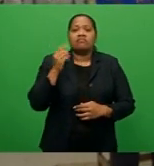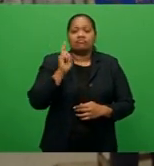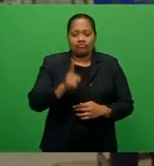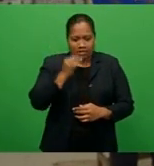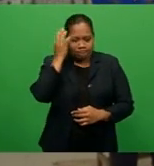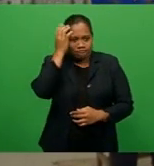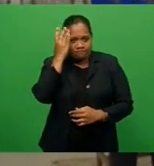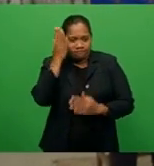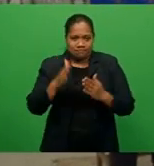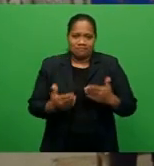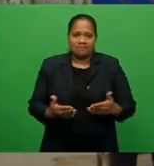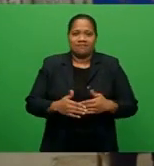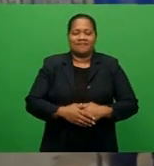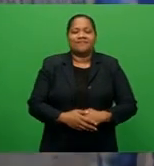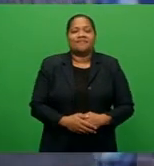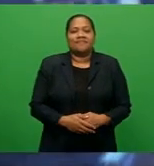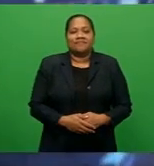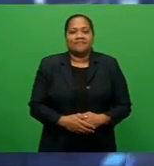concern.